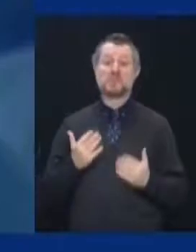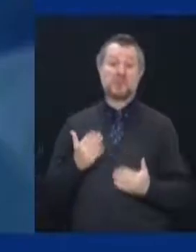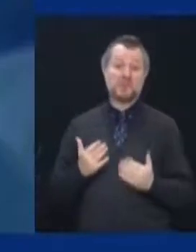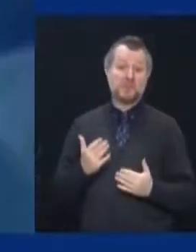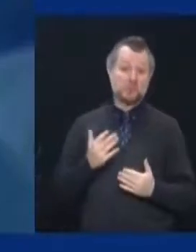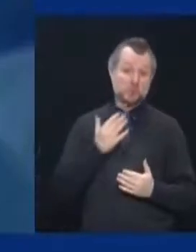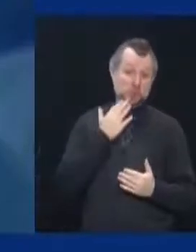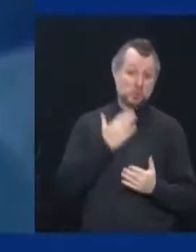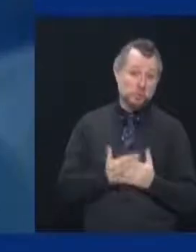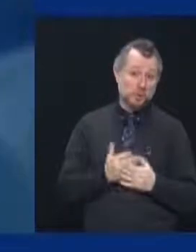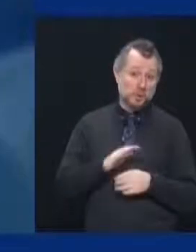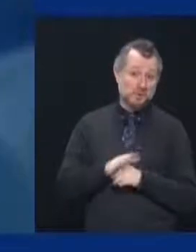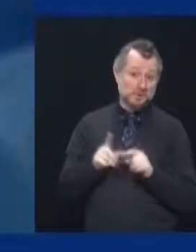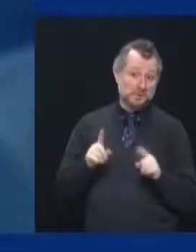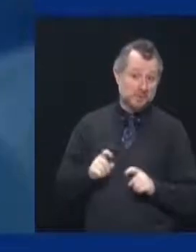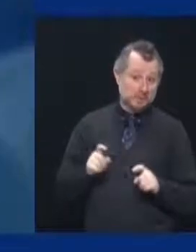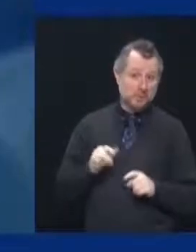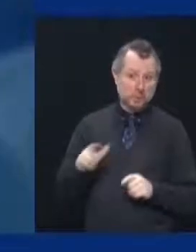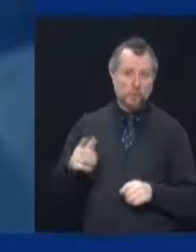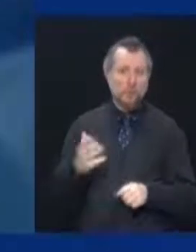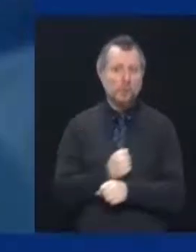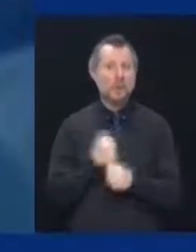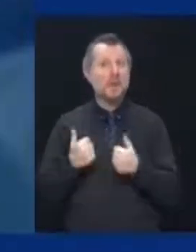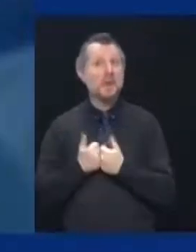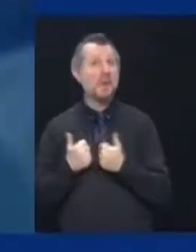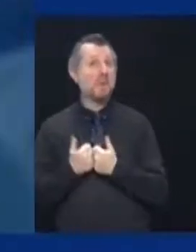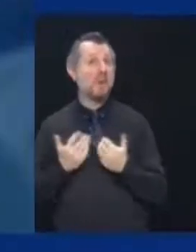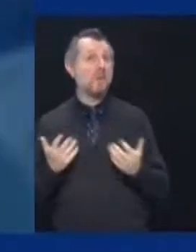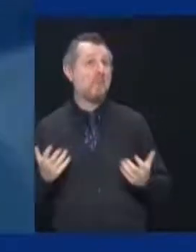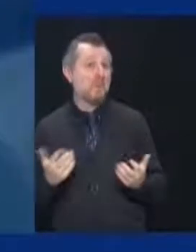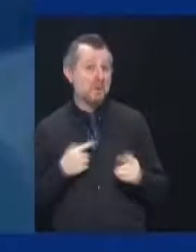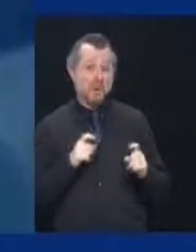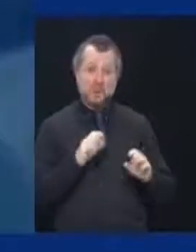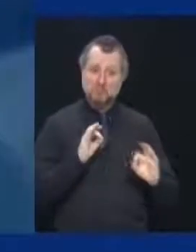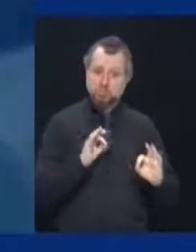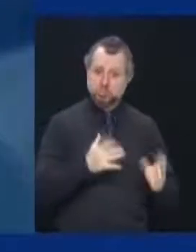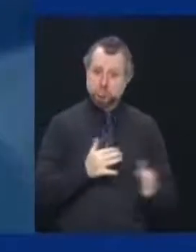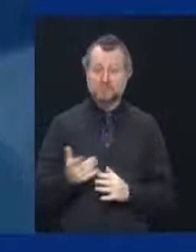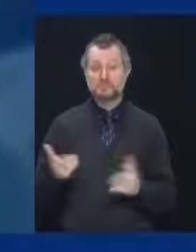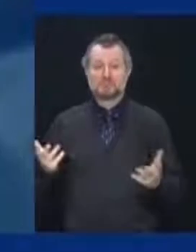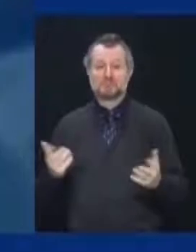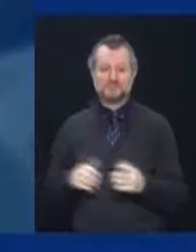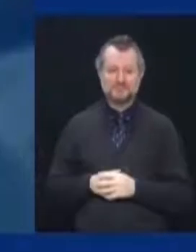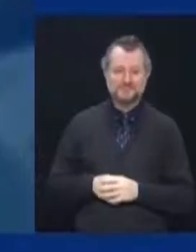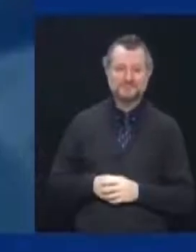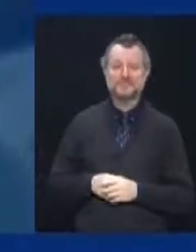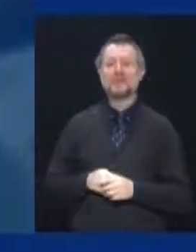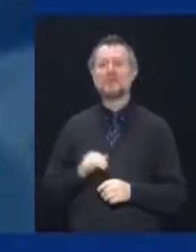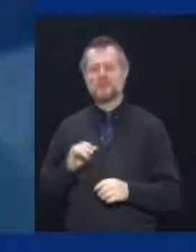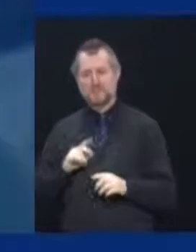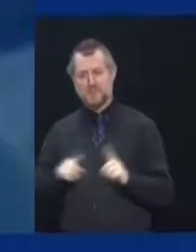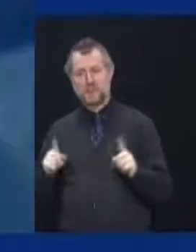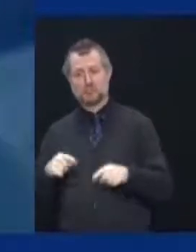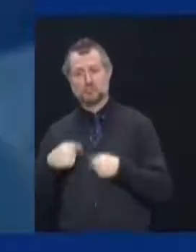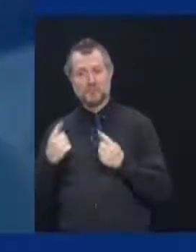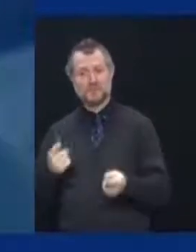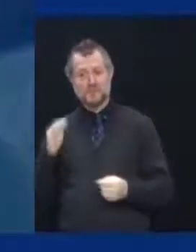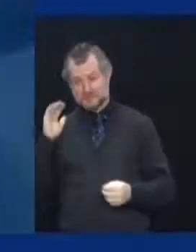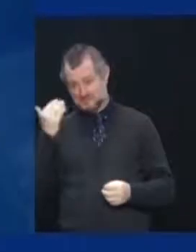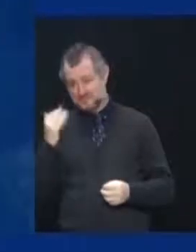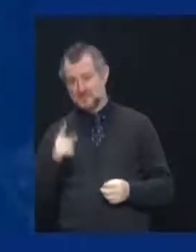and winning a game, but I'm going to say there was. But all the evidence so far says that